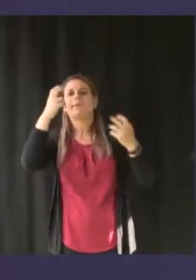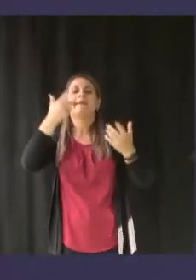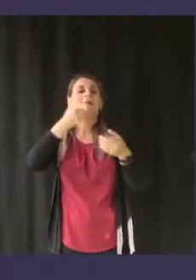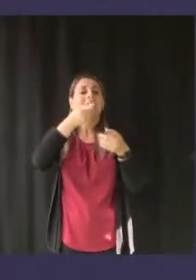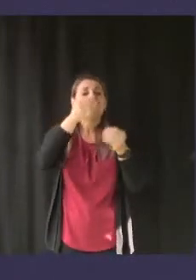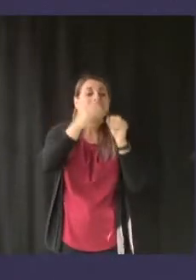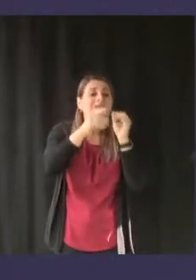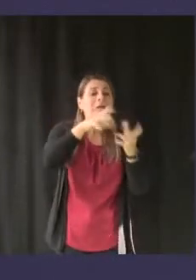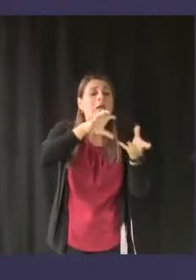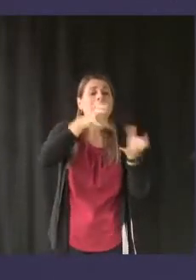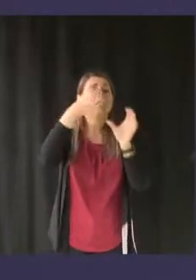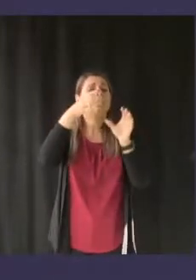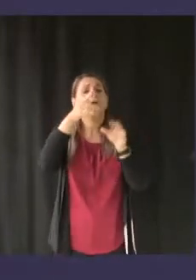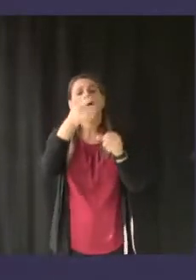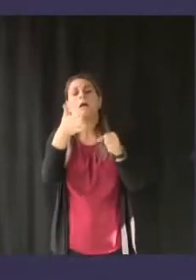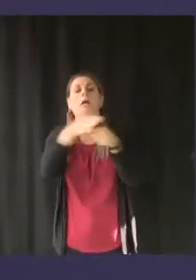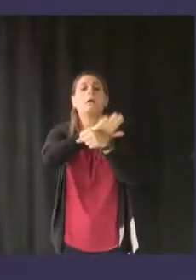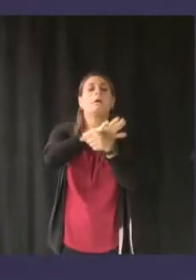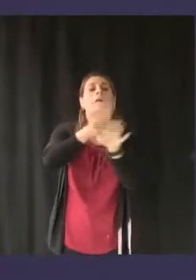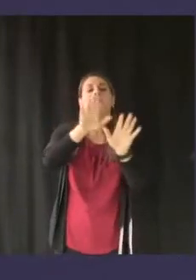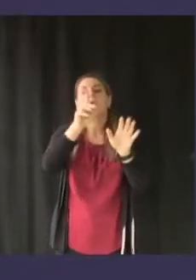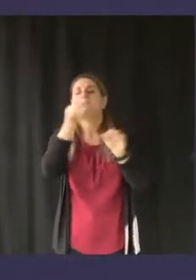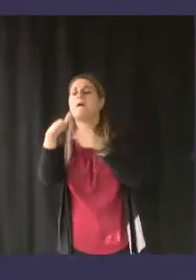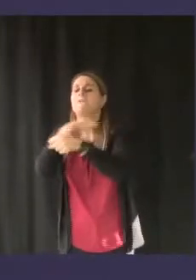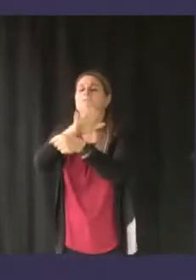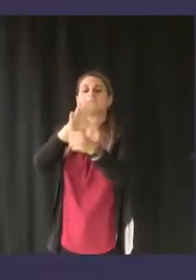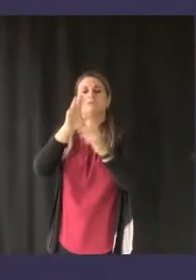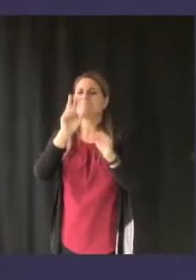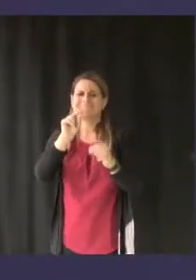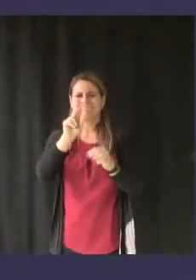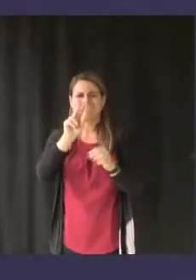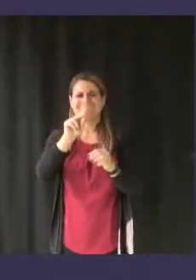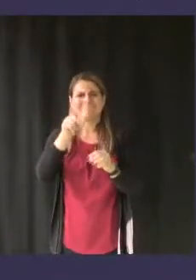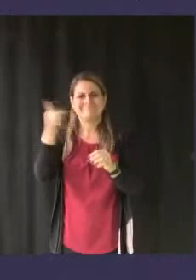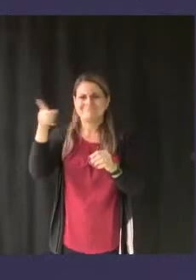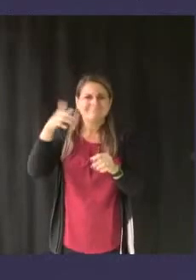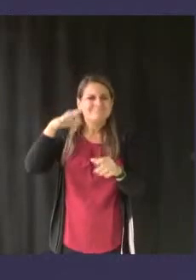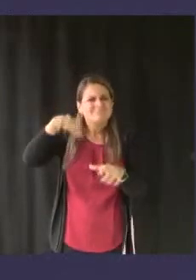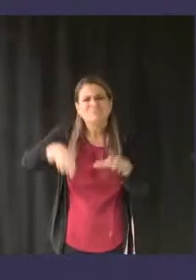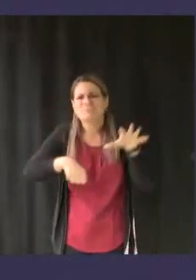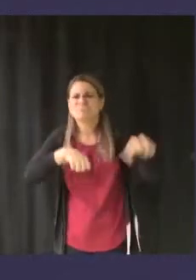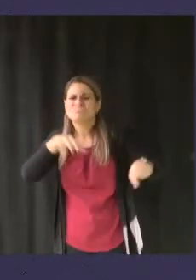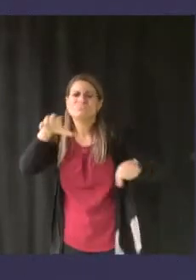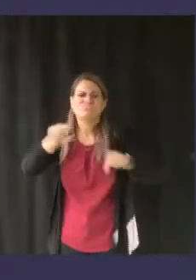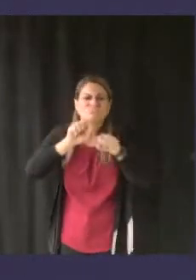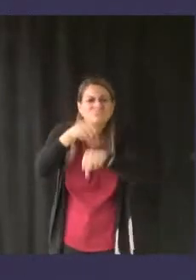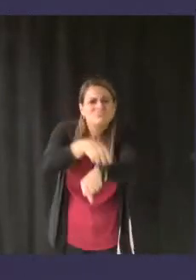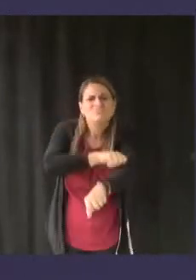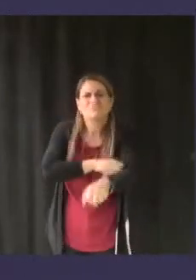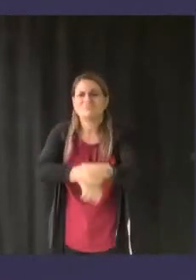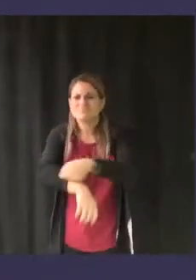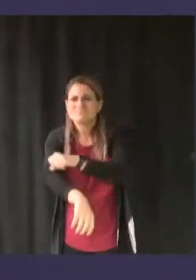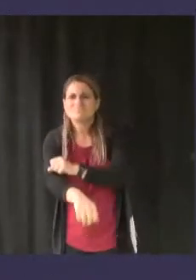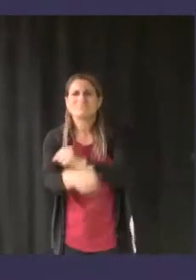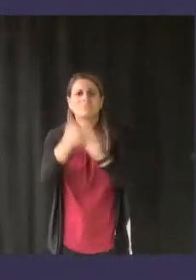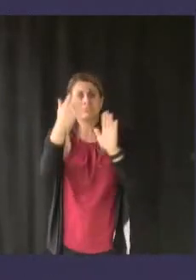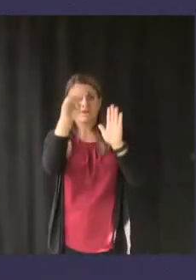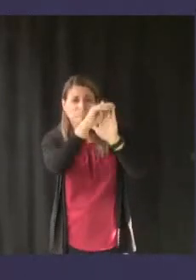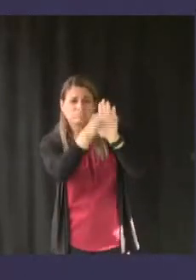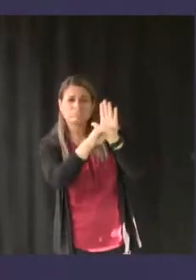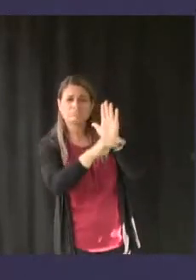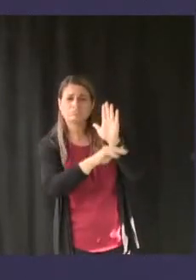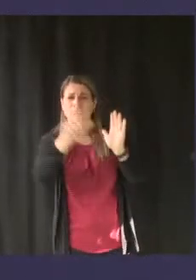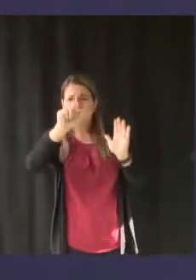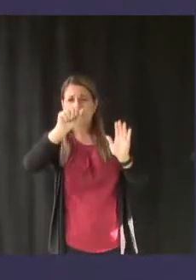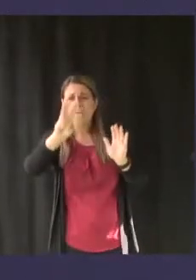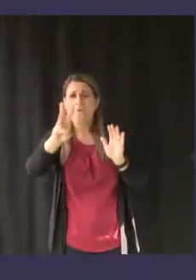worked tirelessly to create an enlightened foreign policy centered around human rights. As tempting as it is to list all of his work on the Senate Foreign